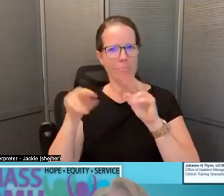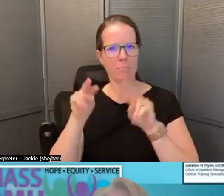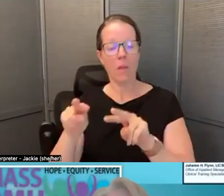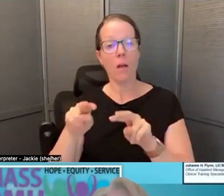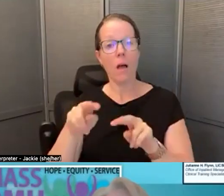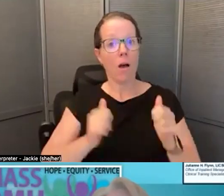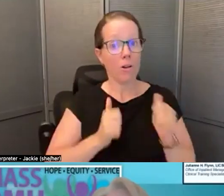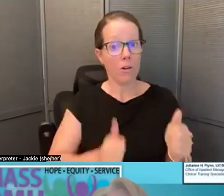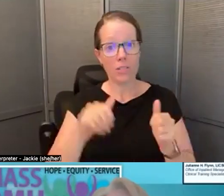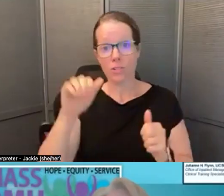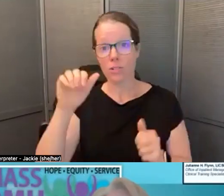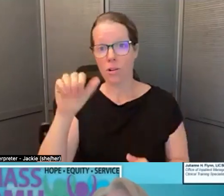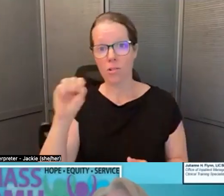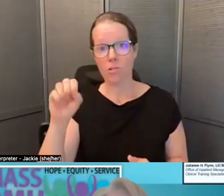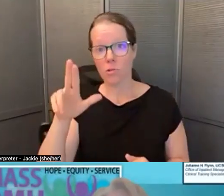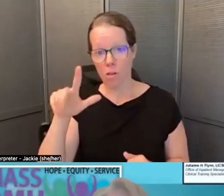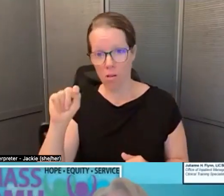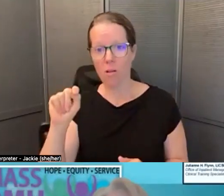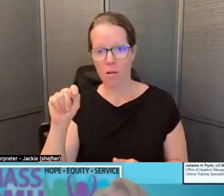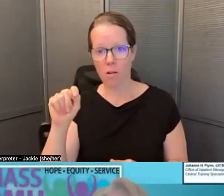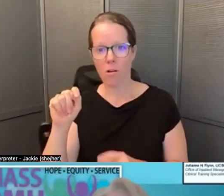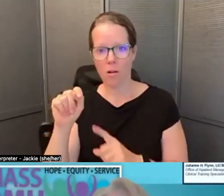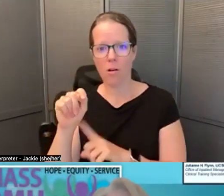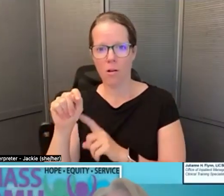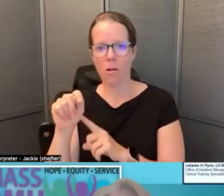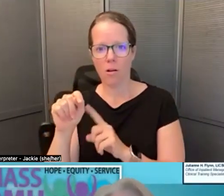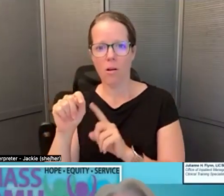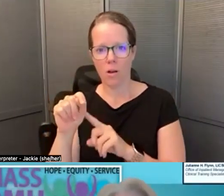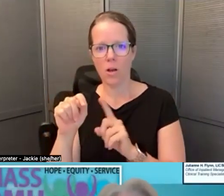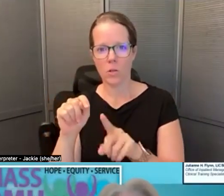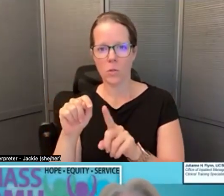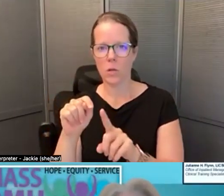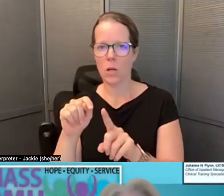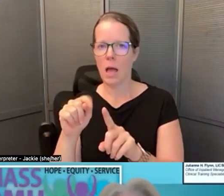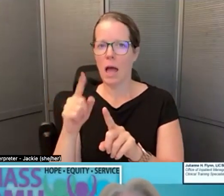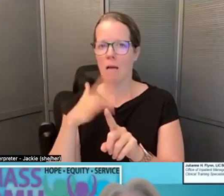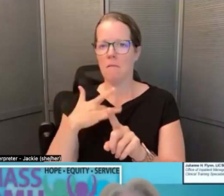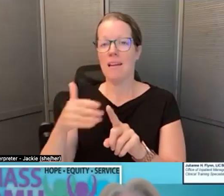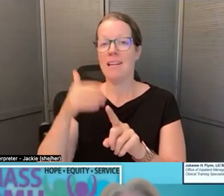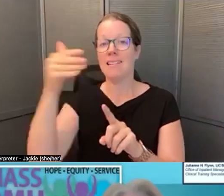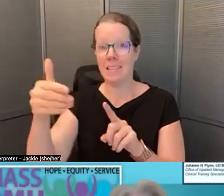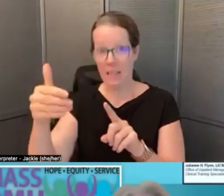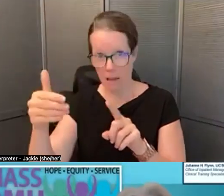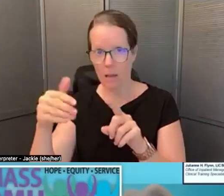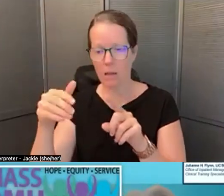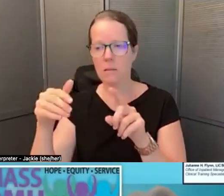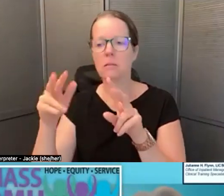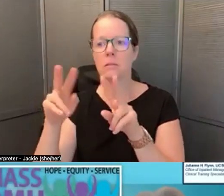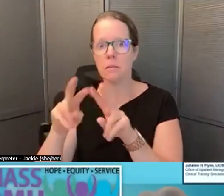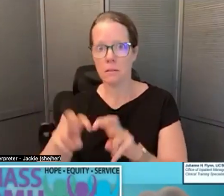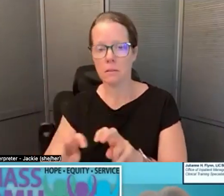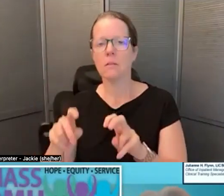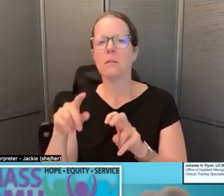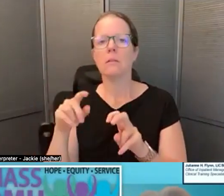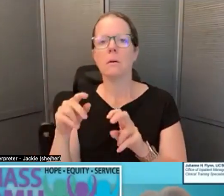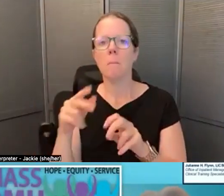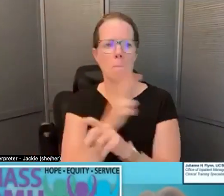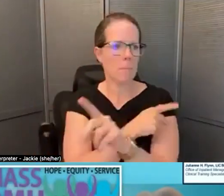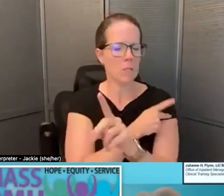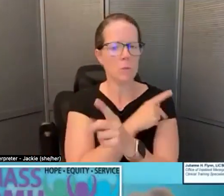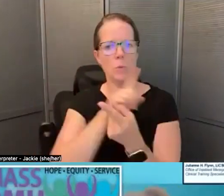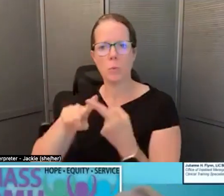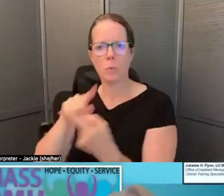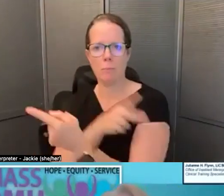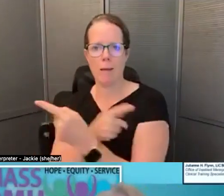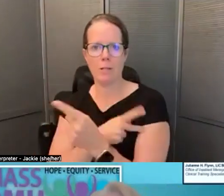incidents we included patient-to-patient incidents. I know that's not exactly the question, but that we were looking at outcomes data